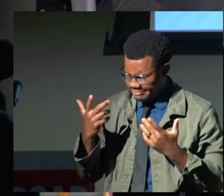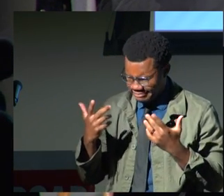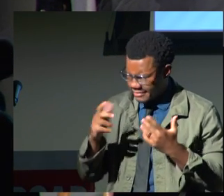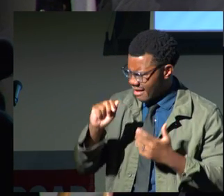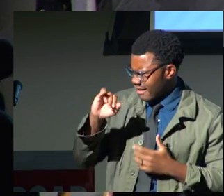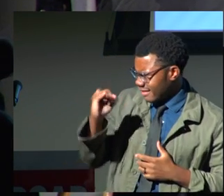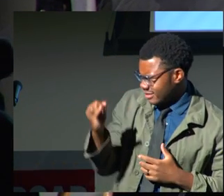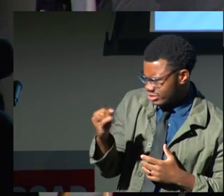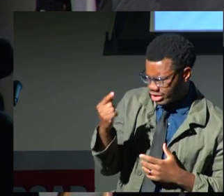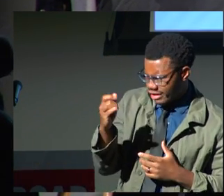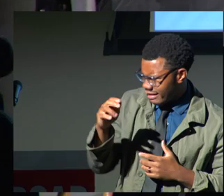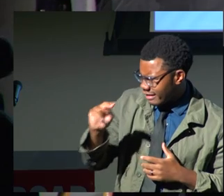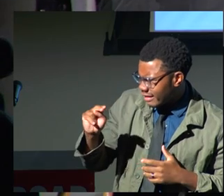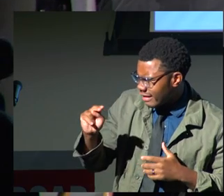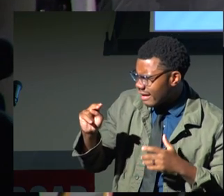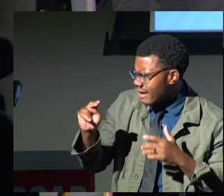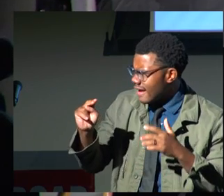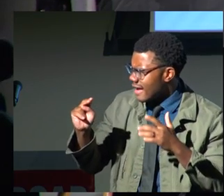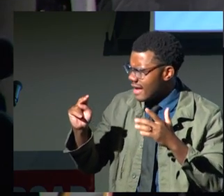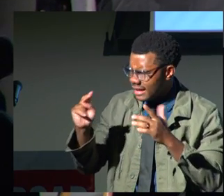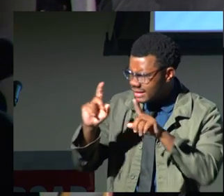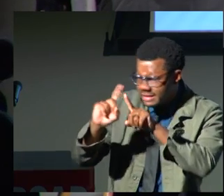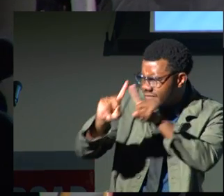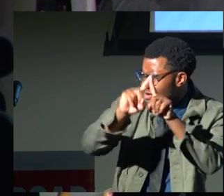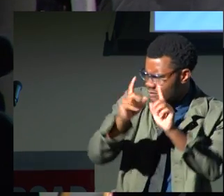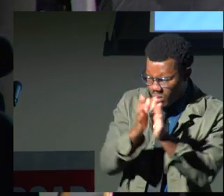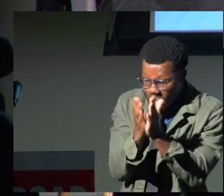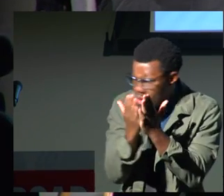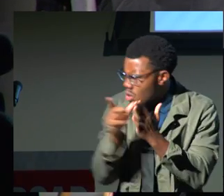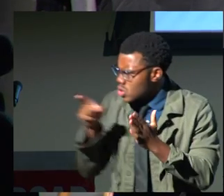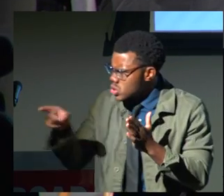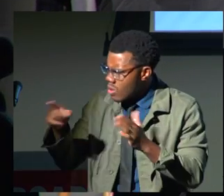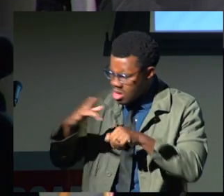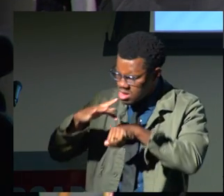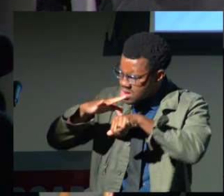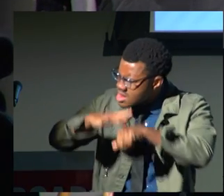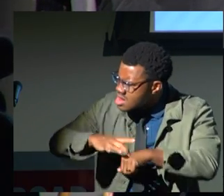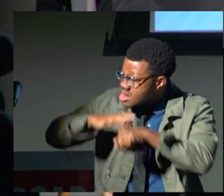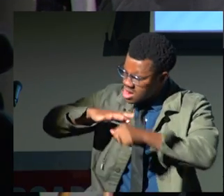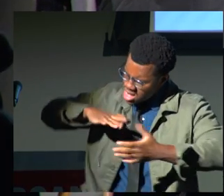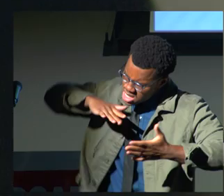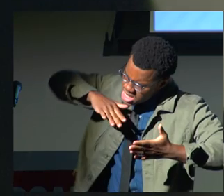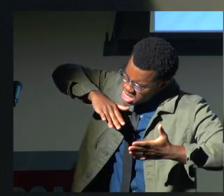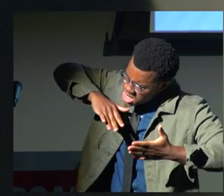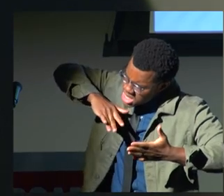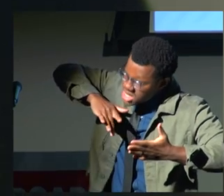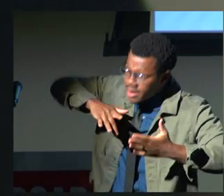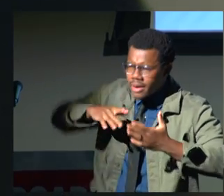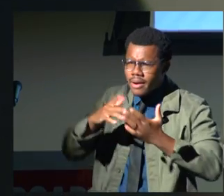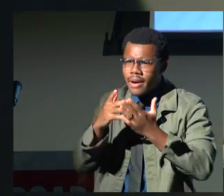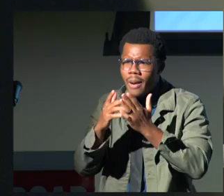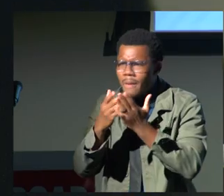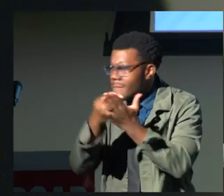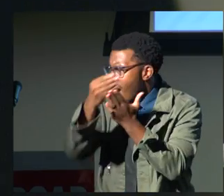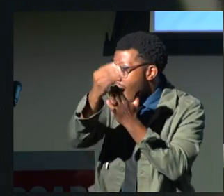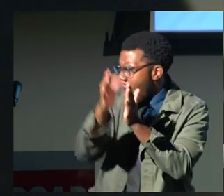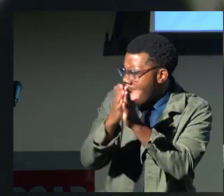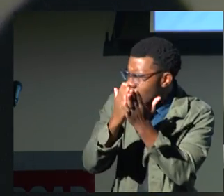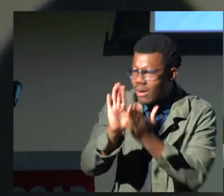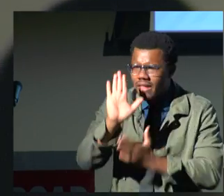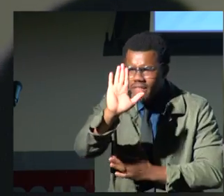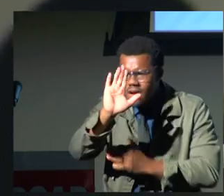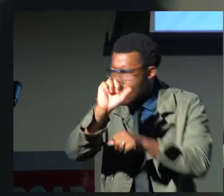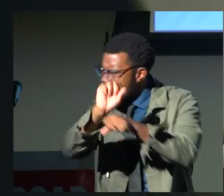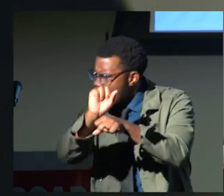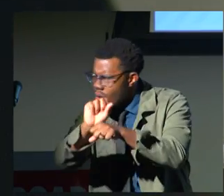Adrian Guinness, you're like you're obsessively reading, buying books on other artists, looking at their work, and you go up to